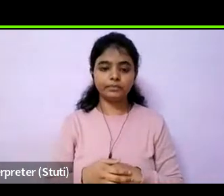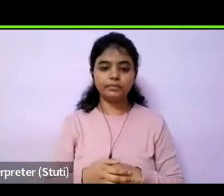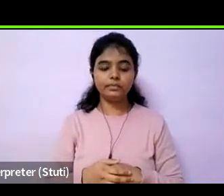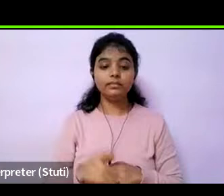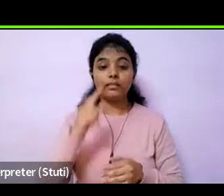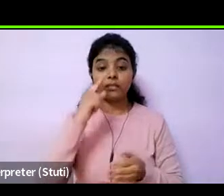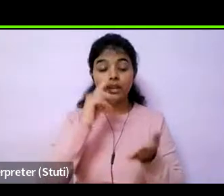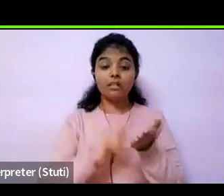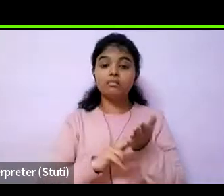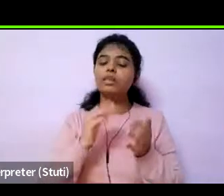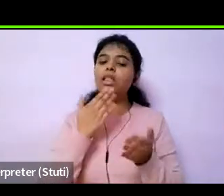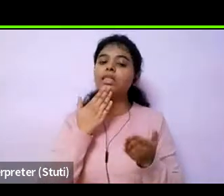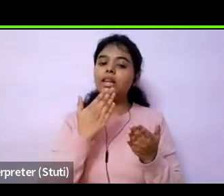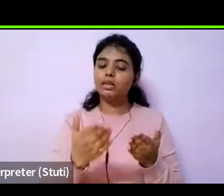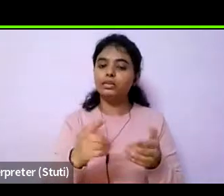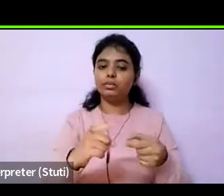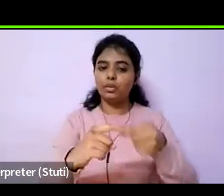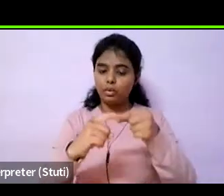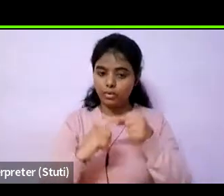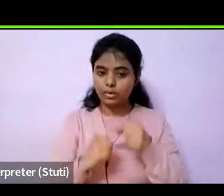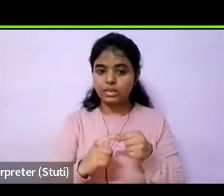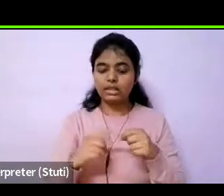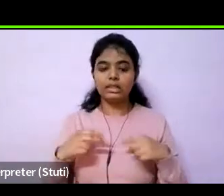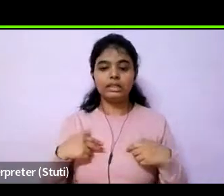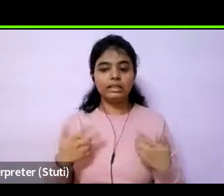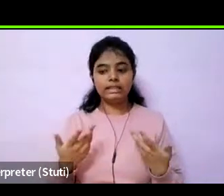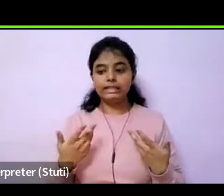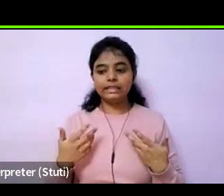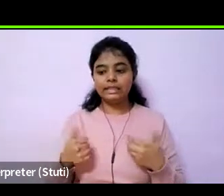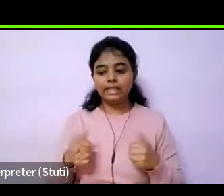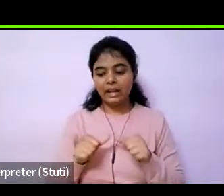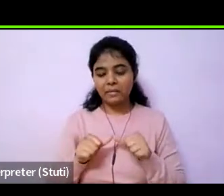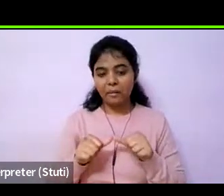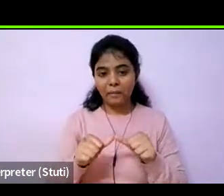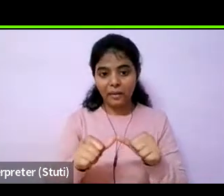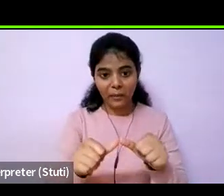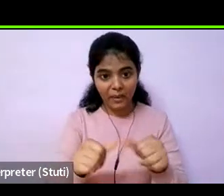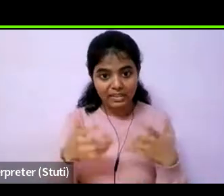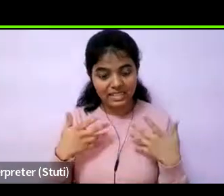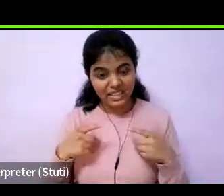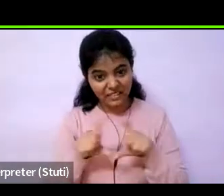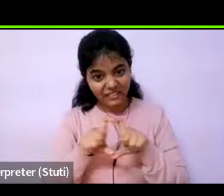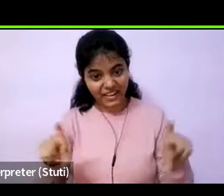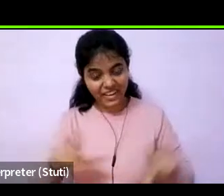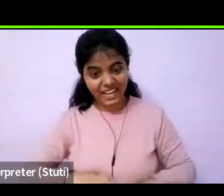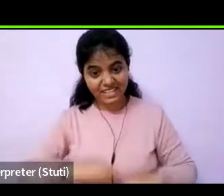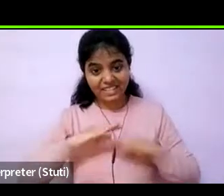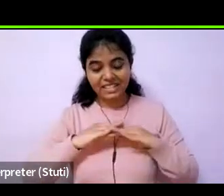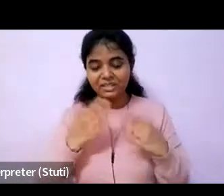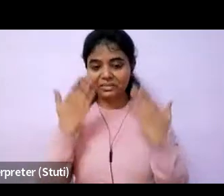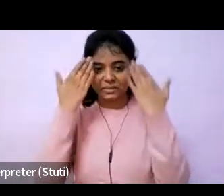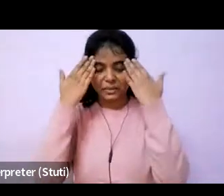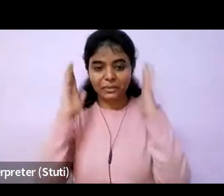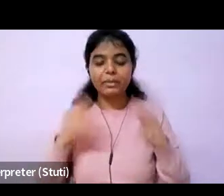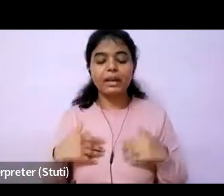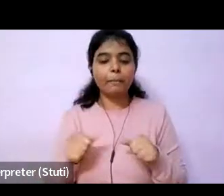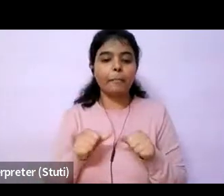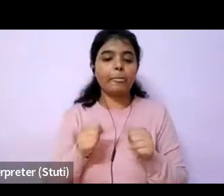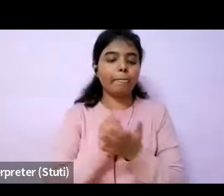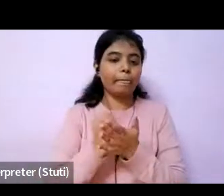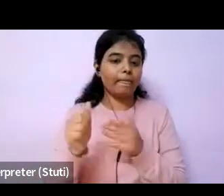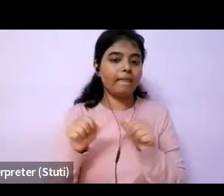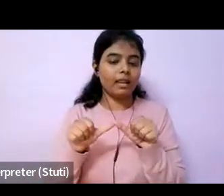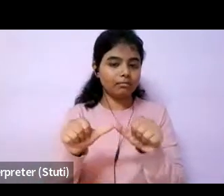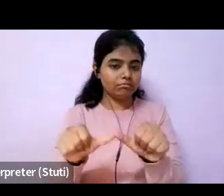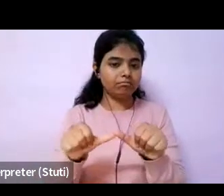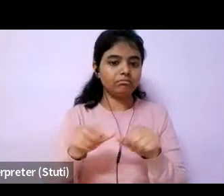Thank you, sir, for your question. I don't know how far I will be able to provide a satisfactory answer That's fair enough. to the question,